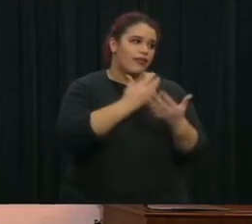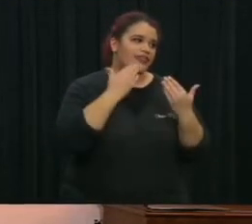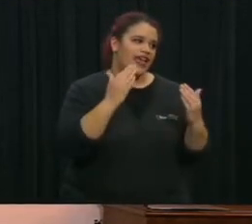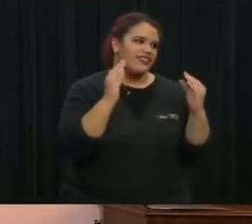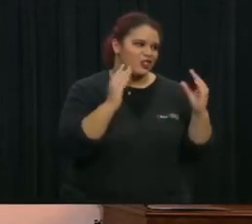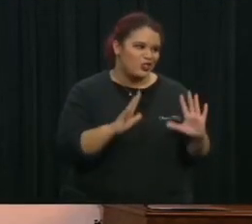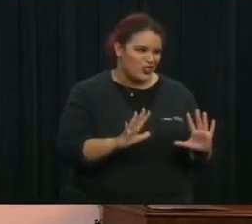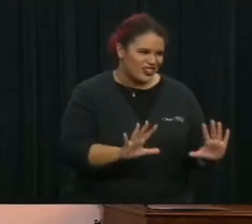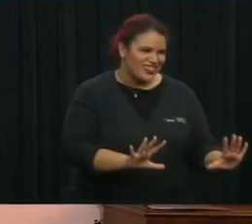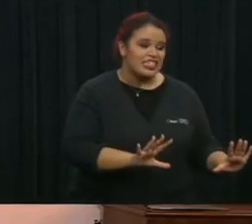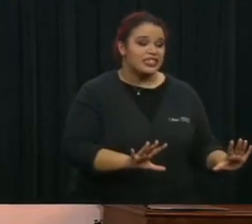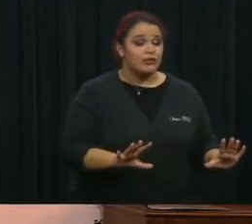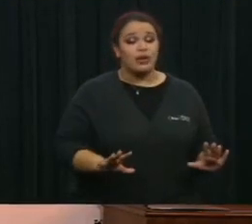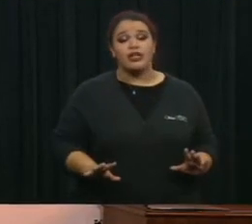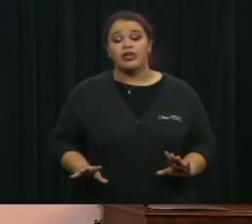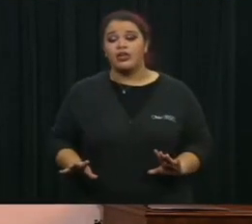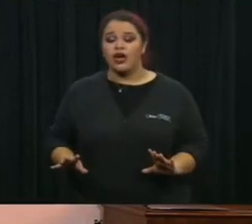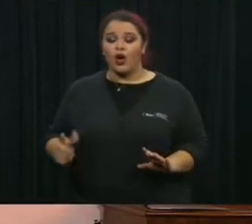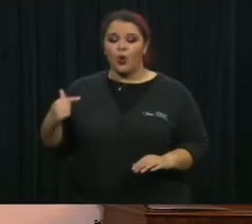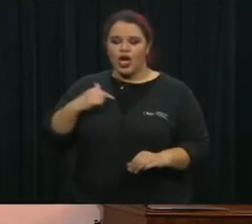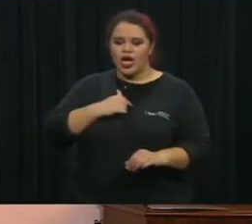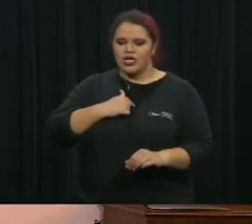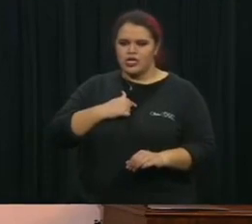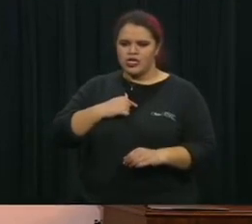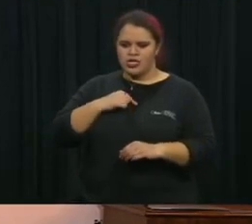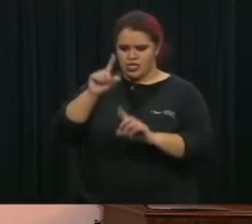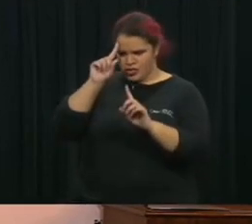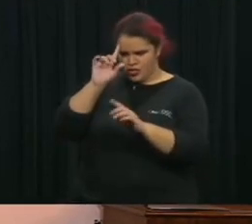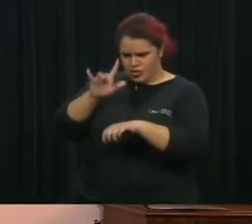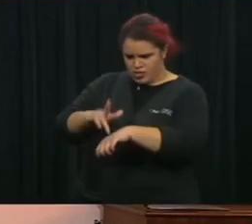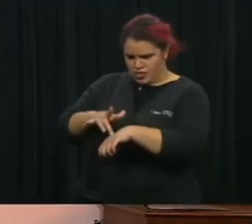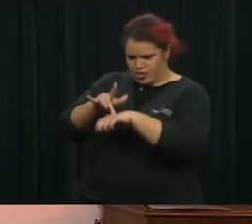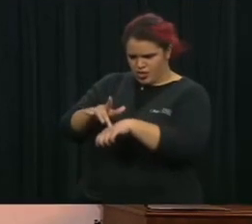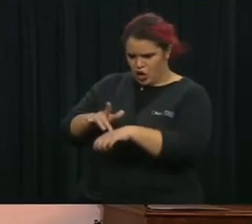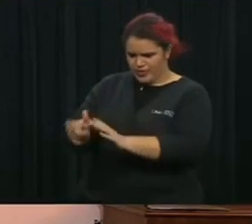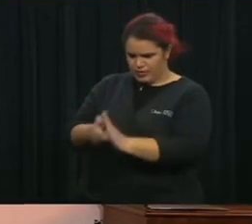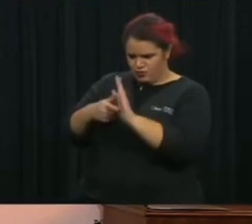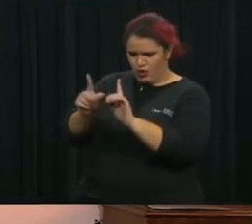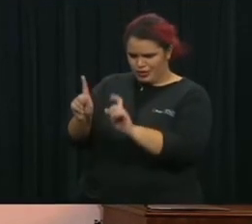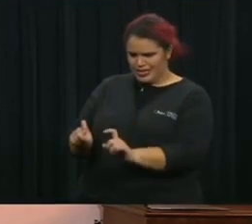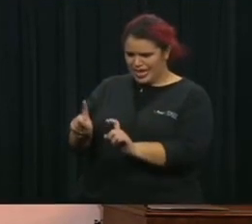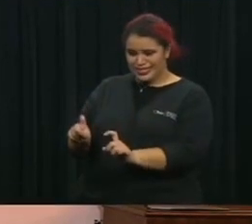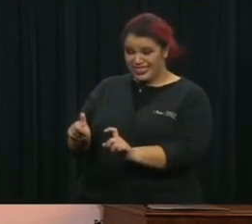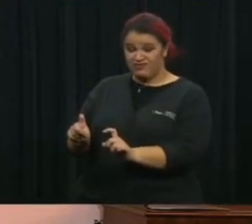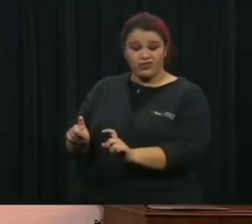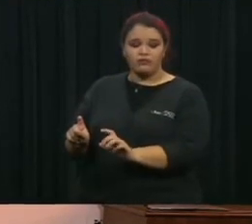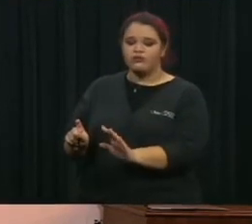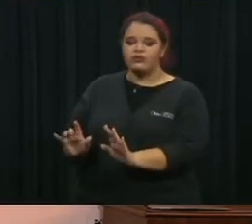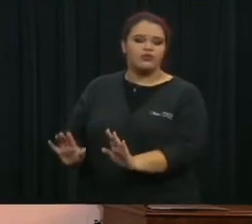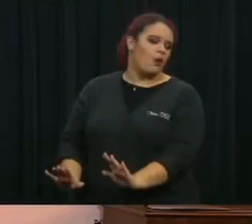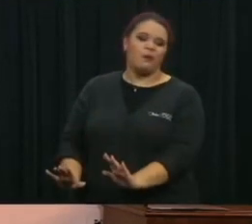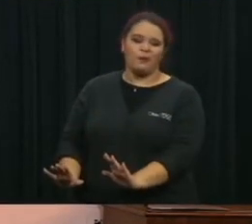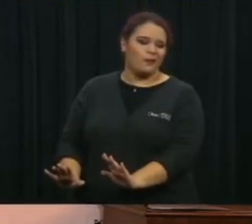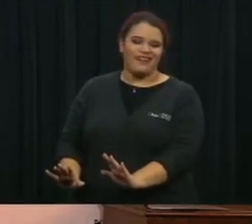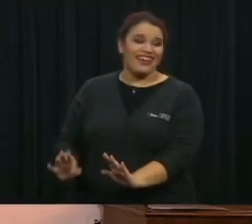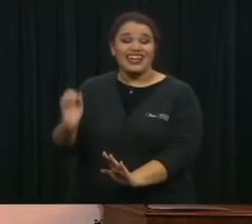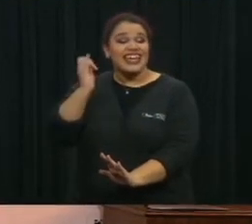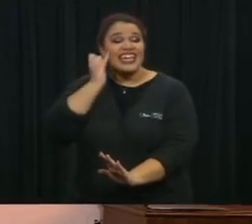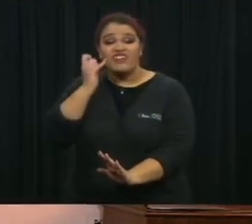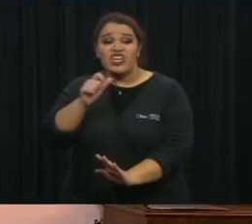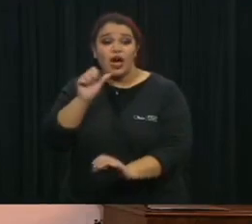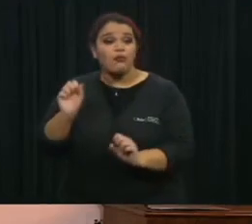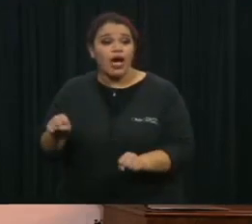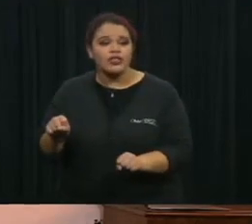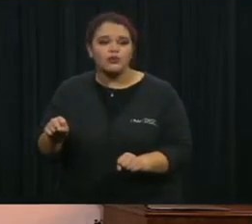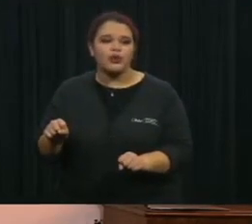to let testing, we're not going to fixate on testing. If that's not possible, we'll